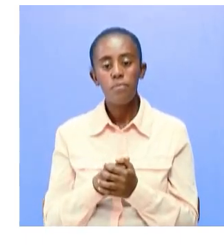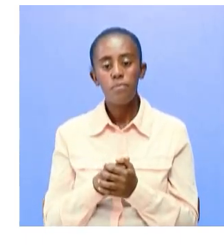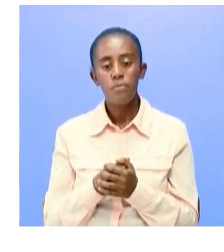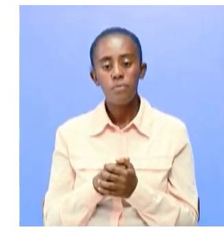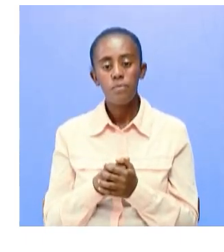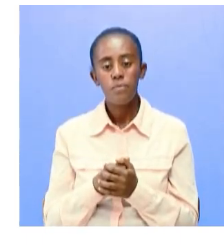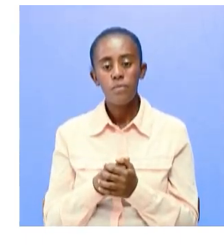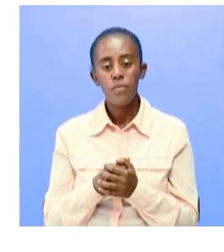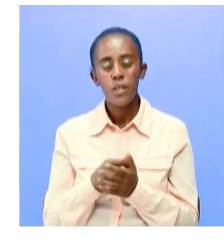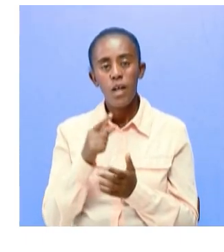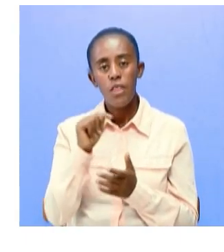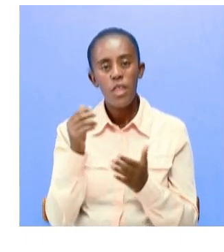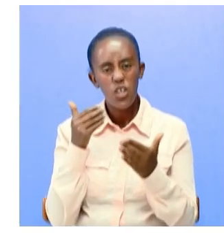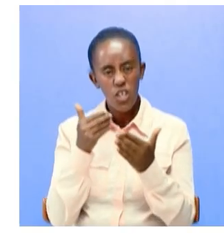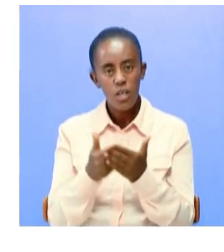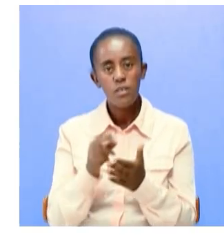the nearest